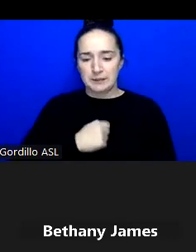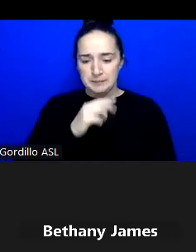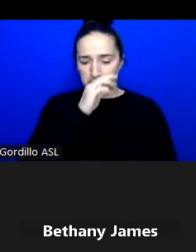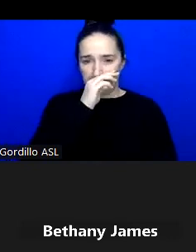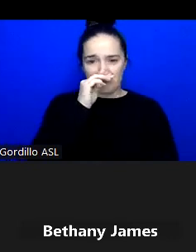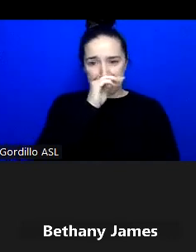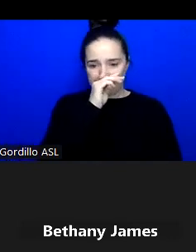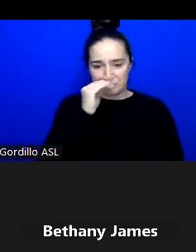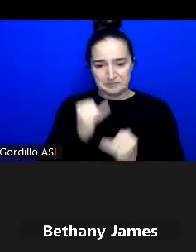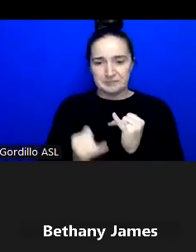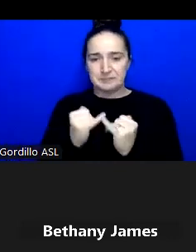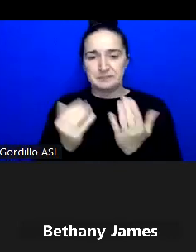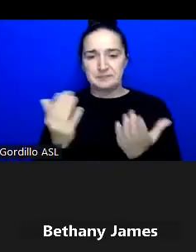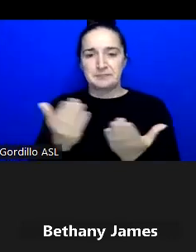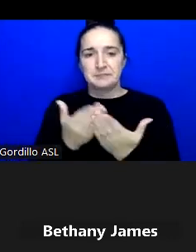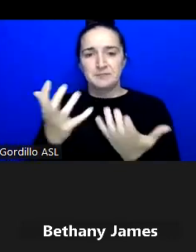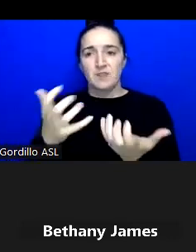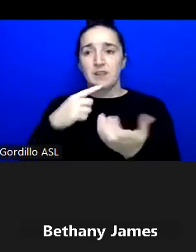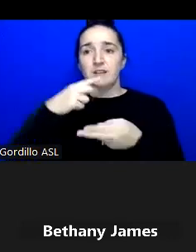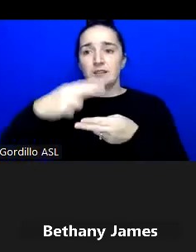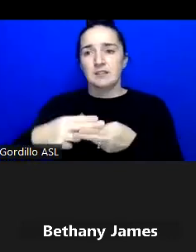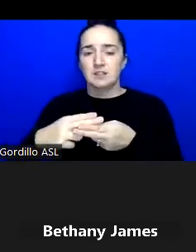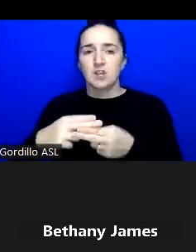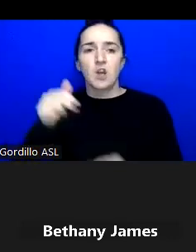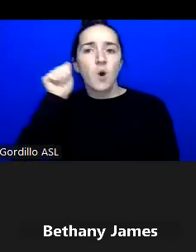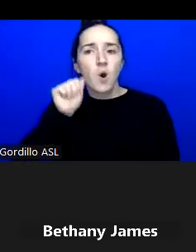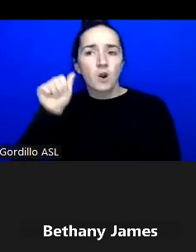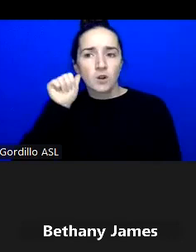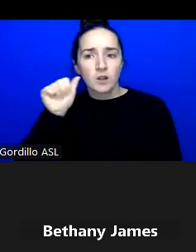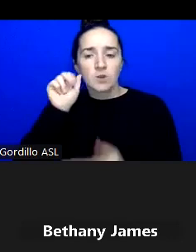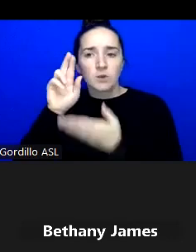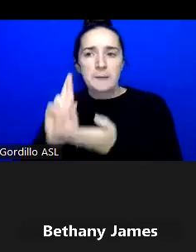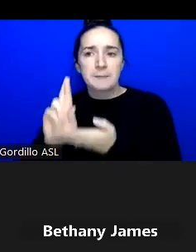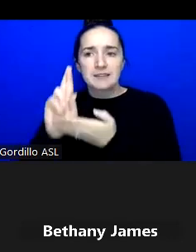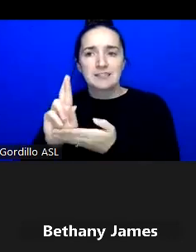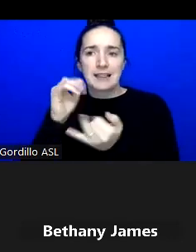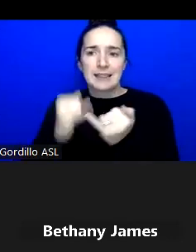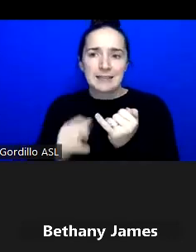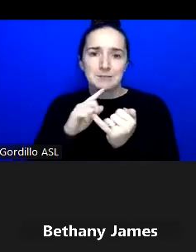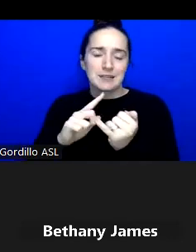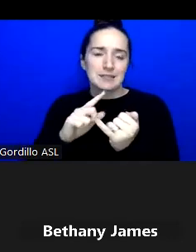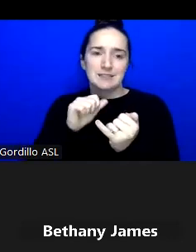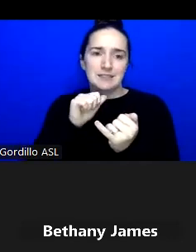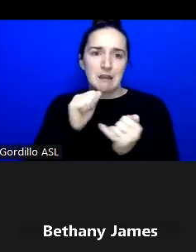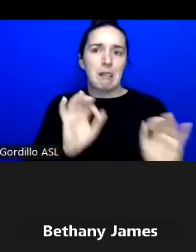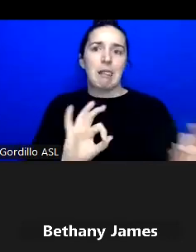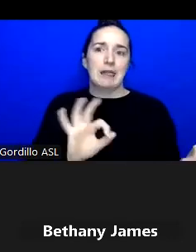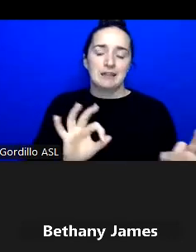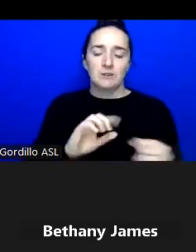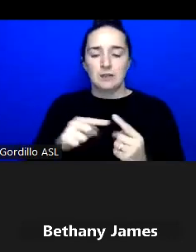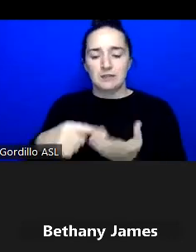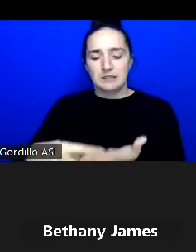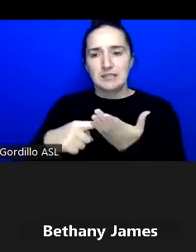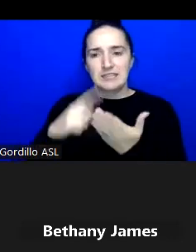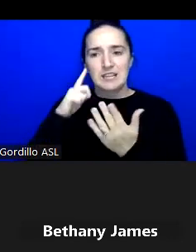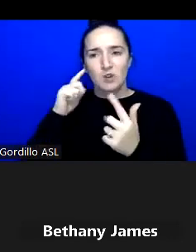was oral rehabilitation. And this is certainly like it's last but not least. When I talk to patients about hearing loss and treating